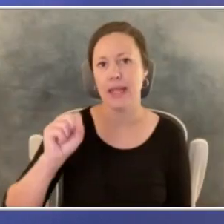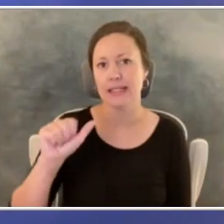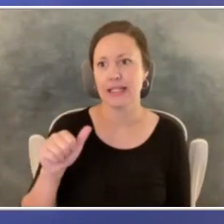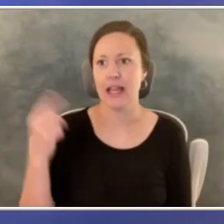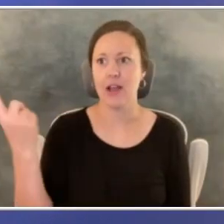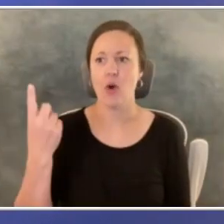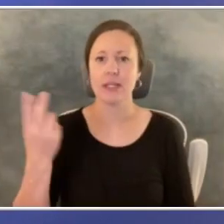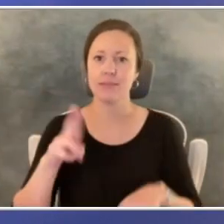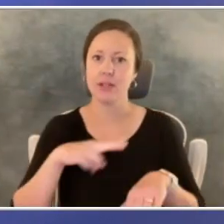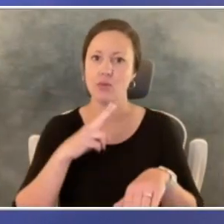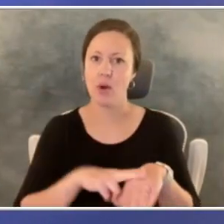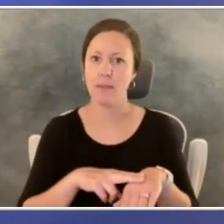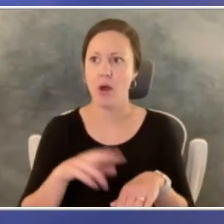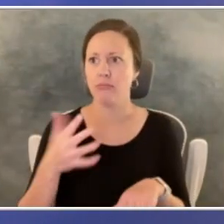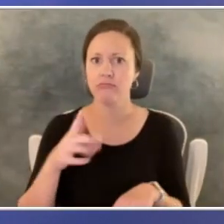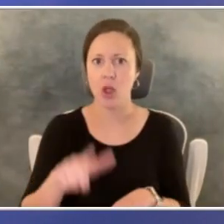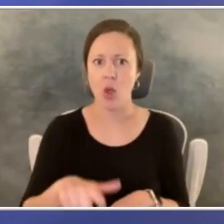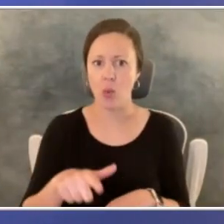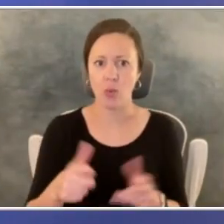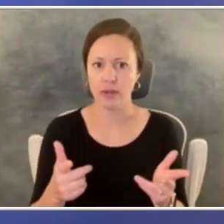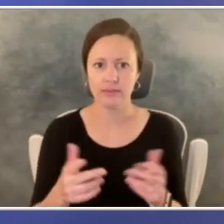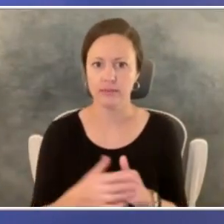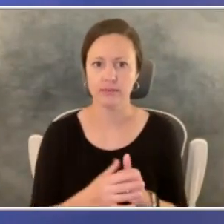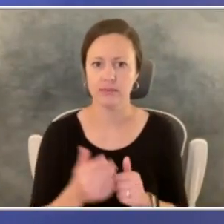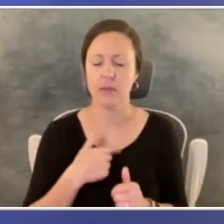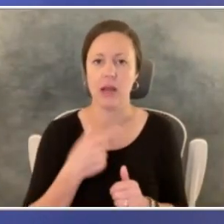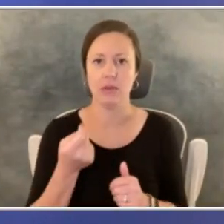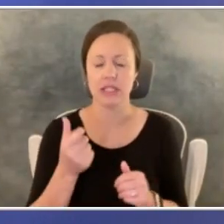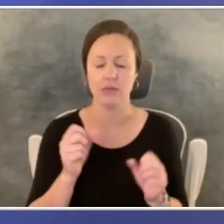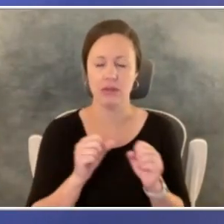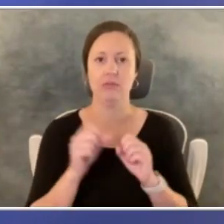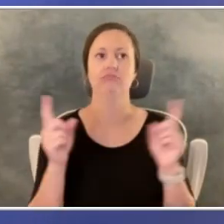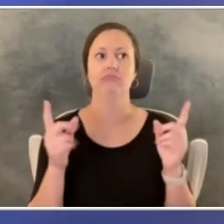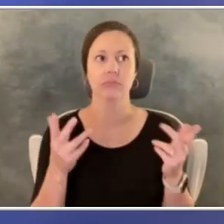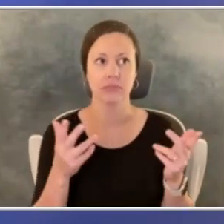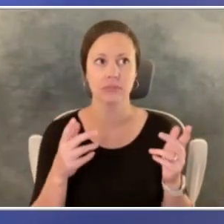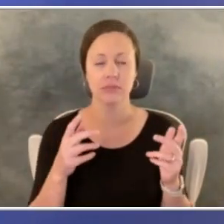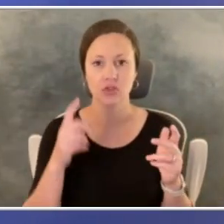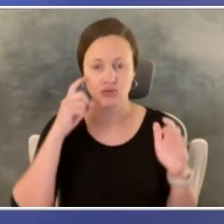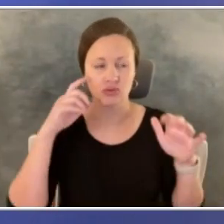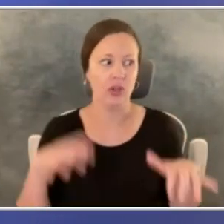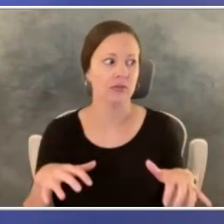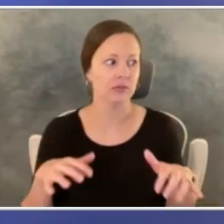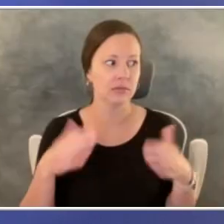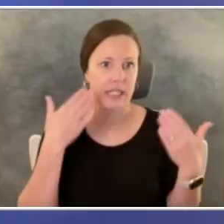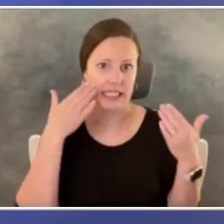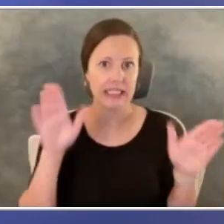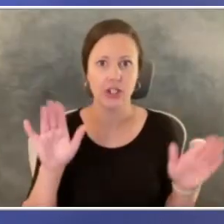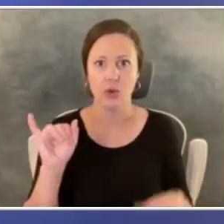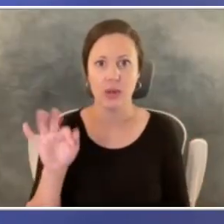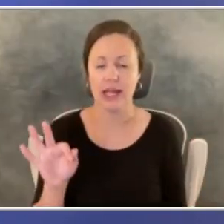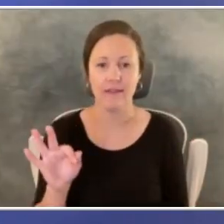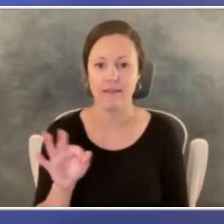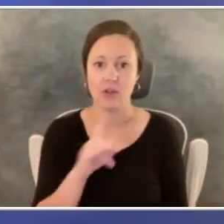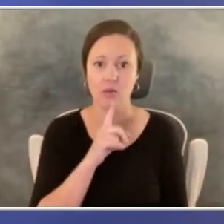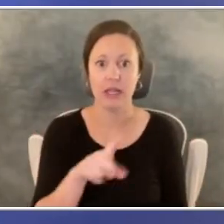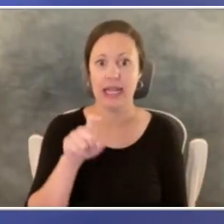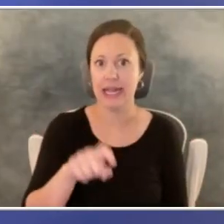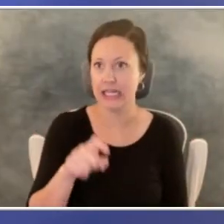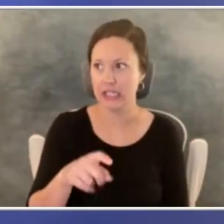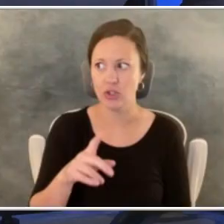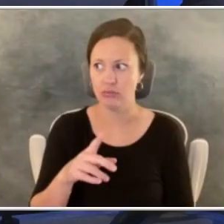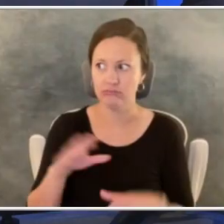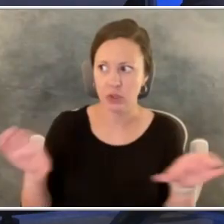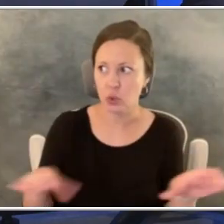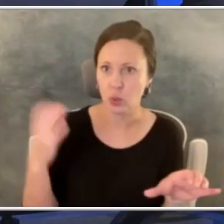low, and I was a little shocked. Didn't know if I really needed to move forward with anything. Yeah, because